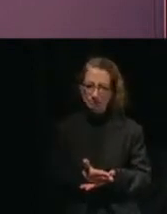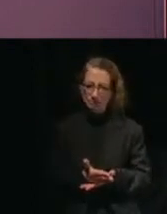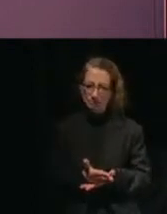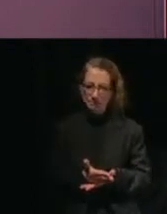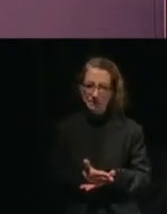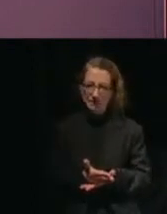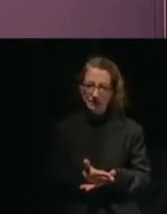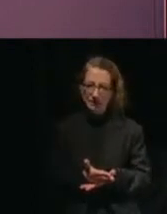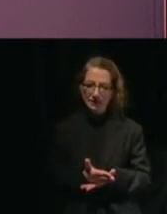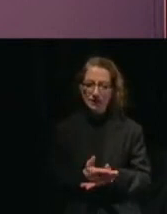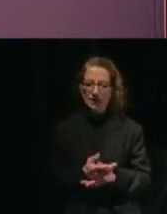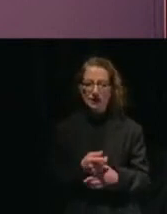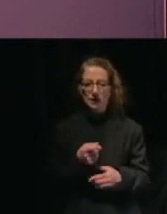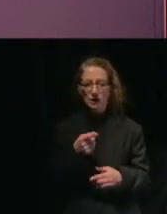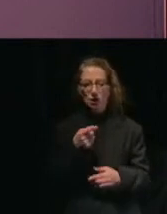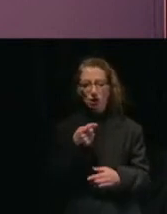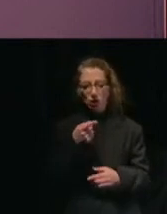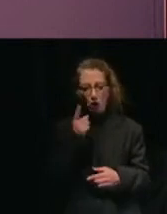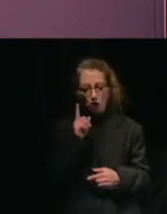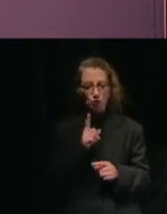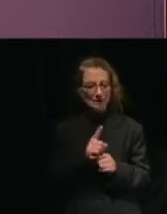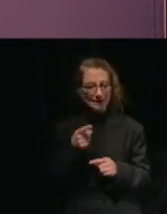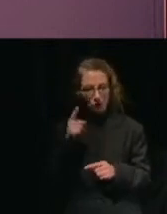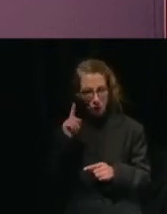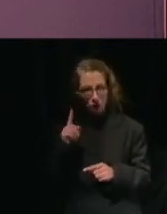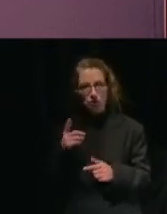continue working in the field.